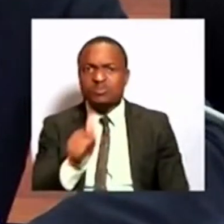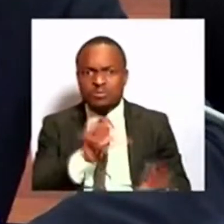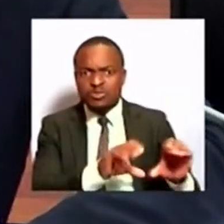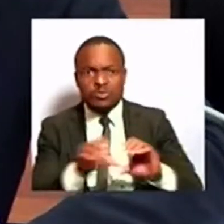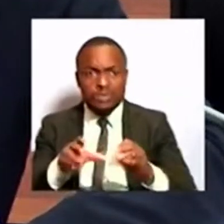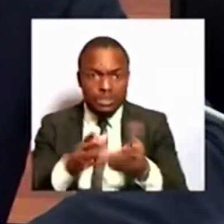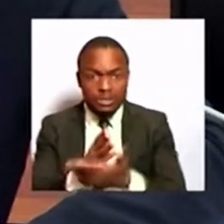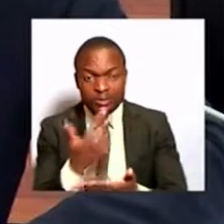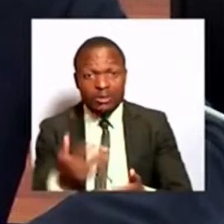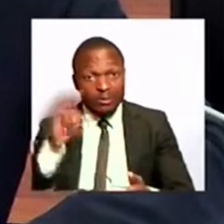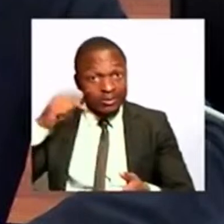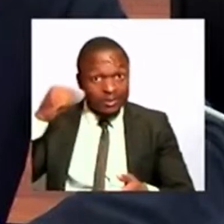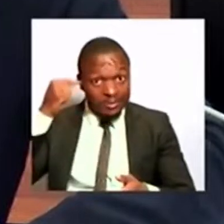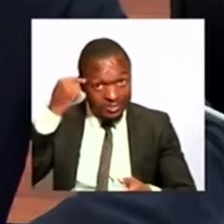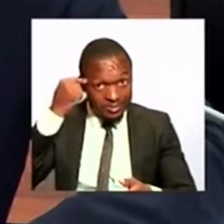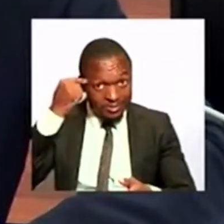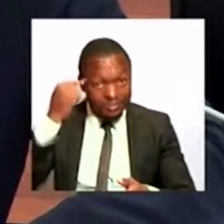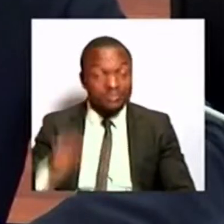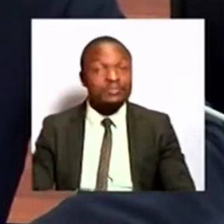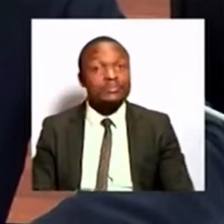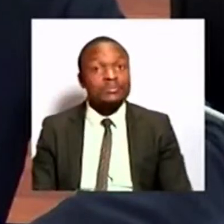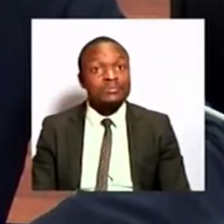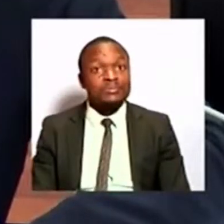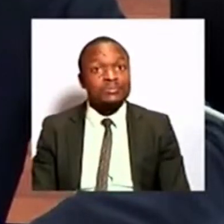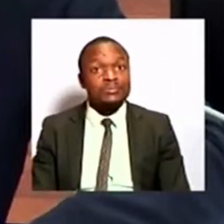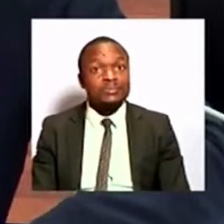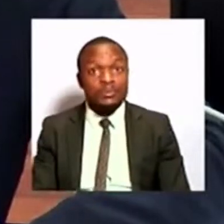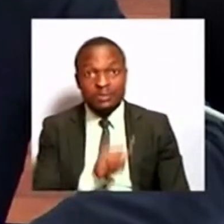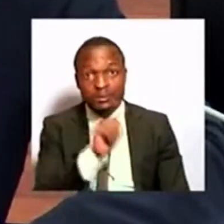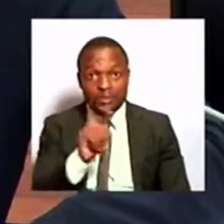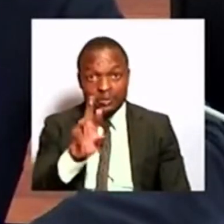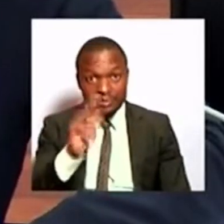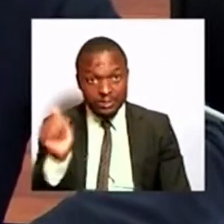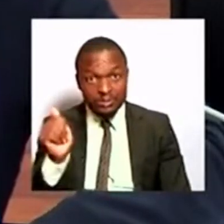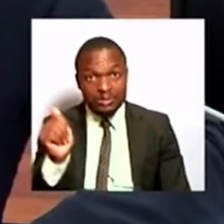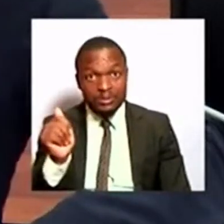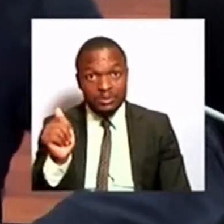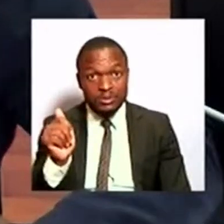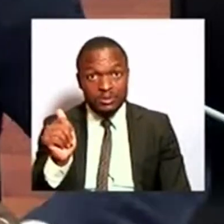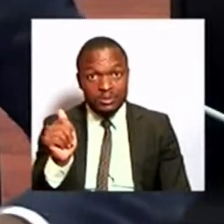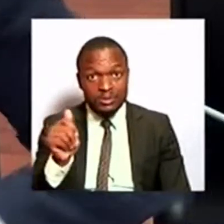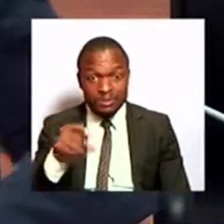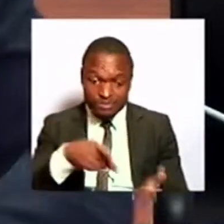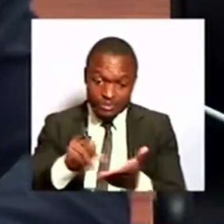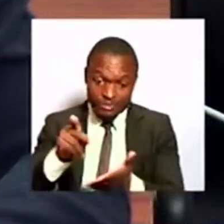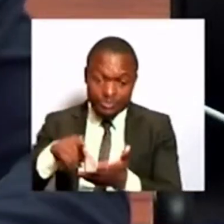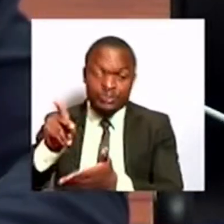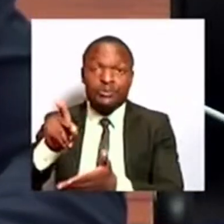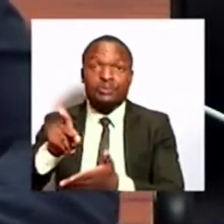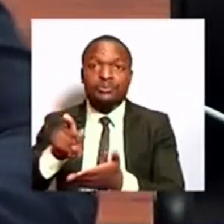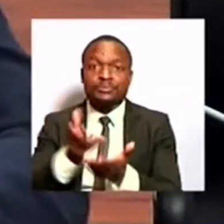right thing for the government in terms of the ZRA statutory obligations? I submit, Chair.